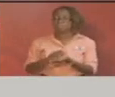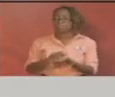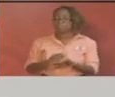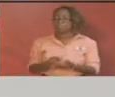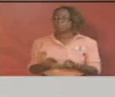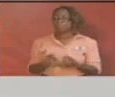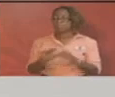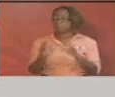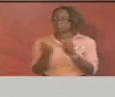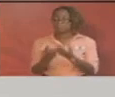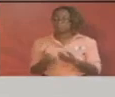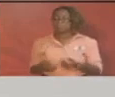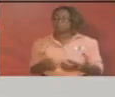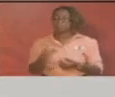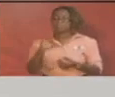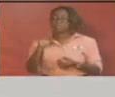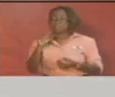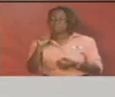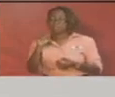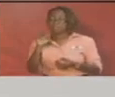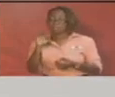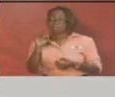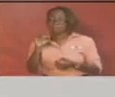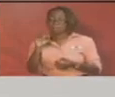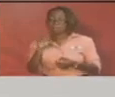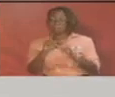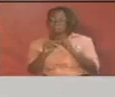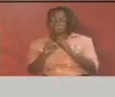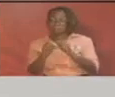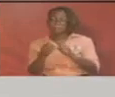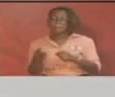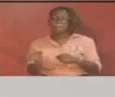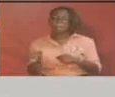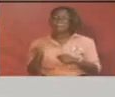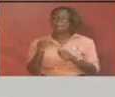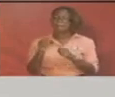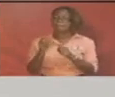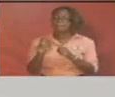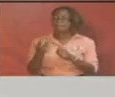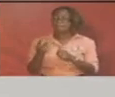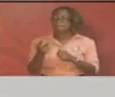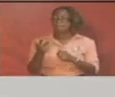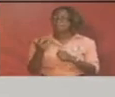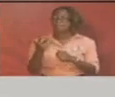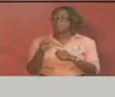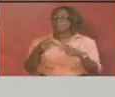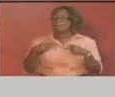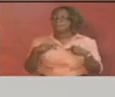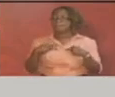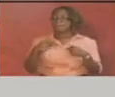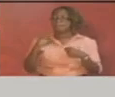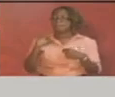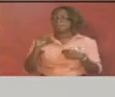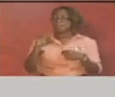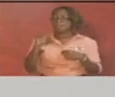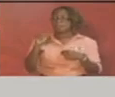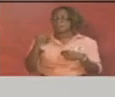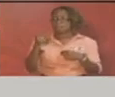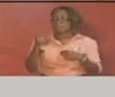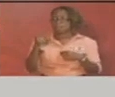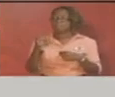continues in terms of negotiation, and of course the COVAX facility, which we hope to get our first tranche in the latter part of March.